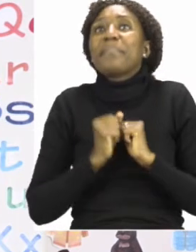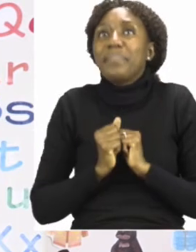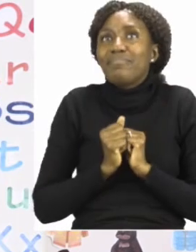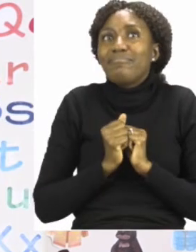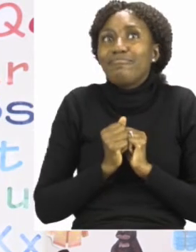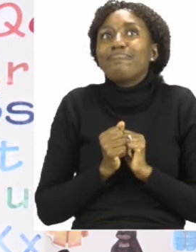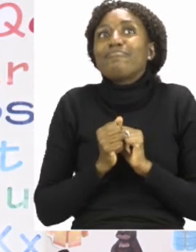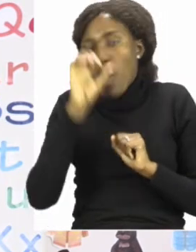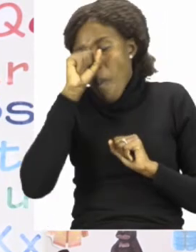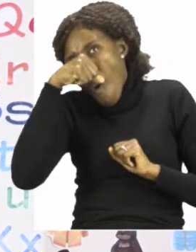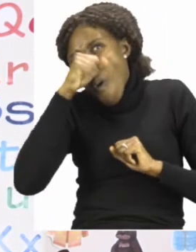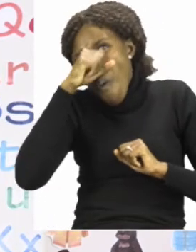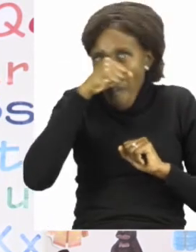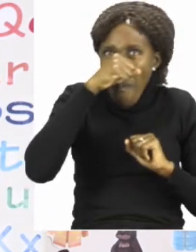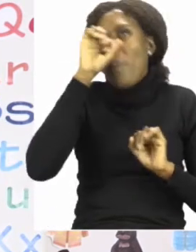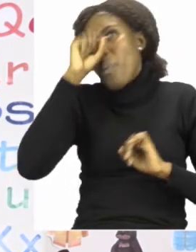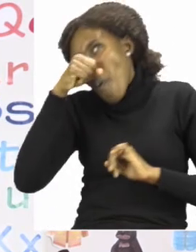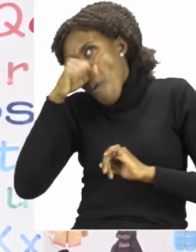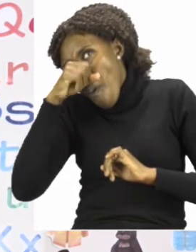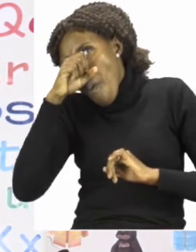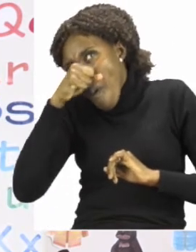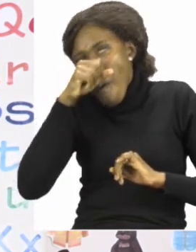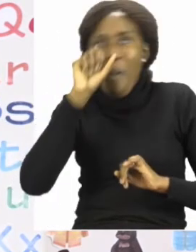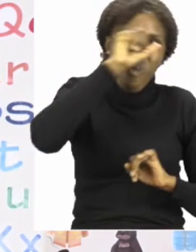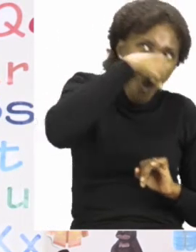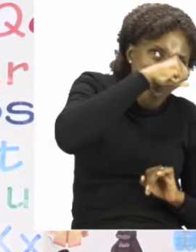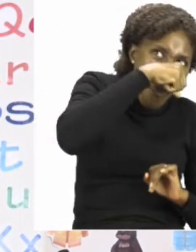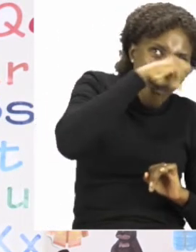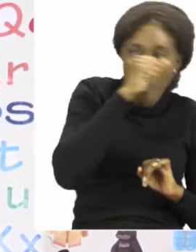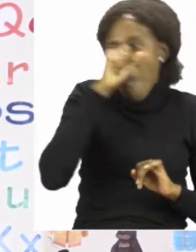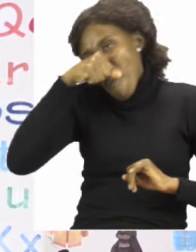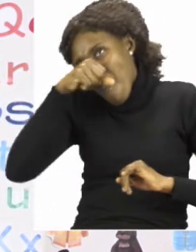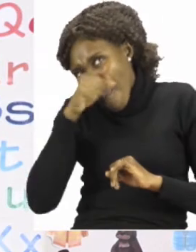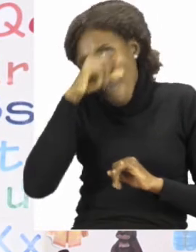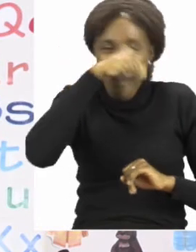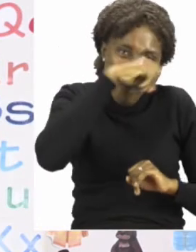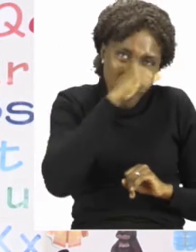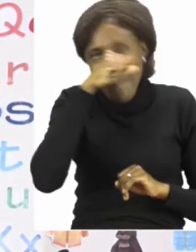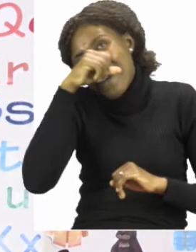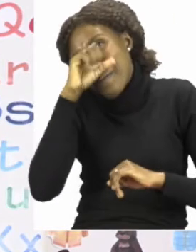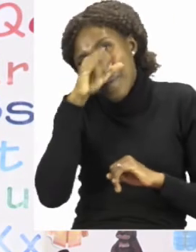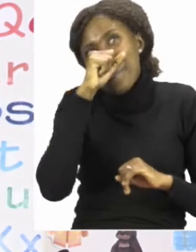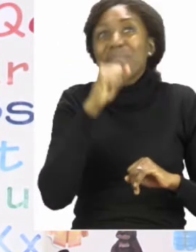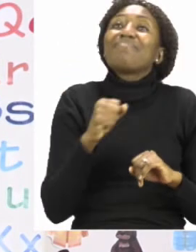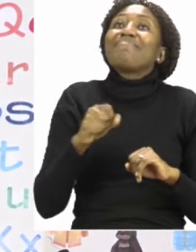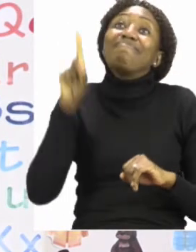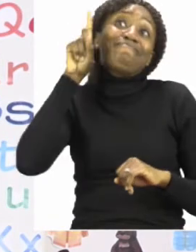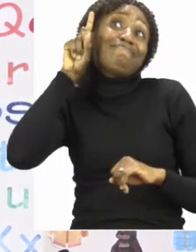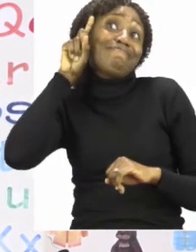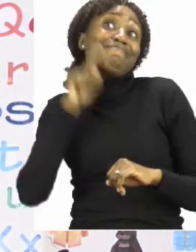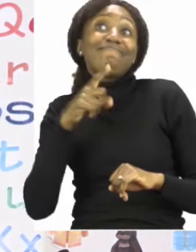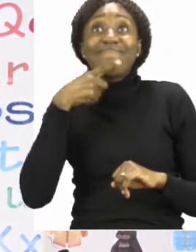E-I-E-I-O, with an oink oink here and an oink oink there, here oink there oink everywhere, oink oink, old